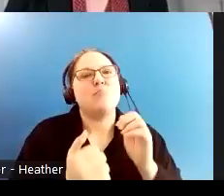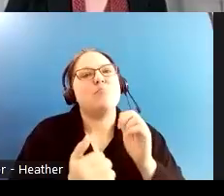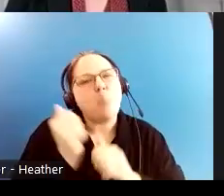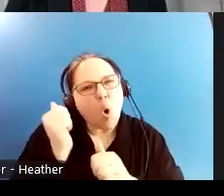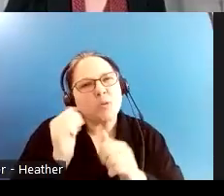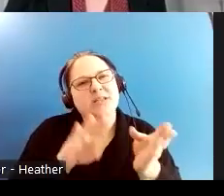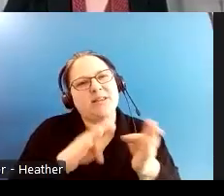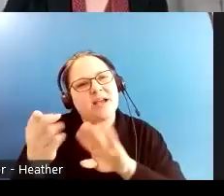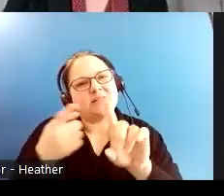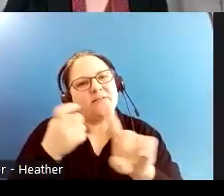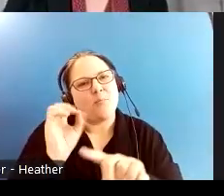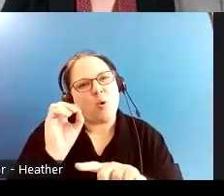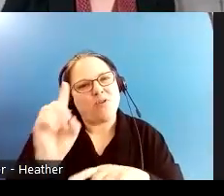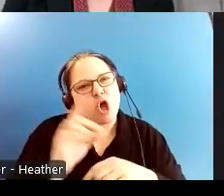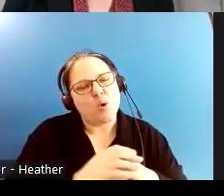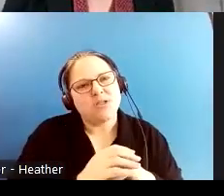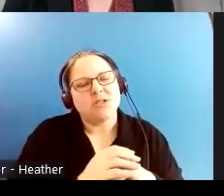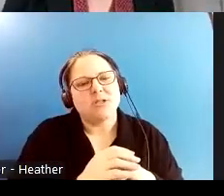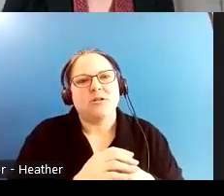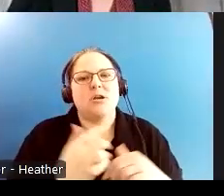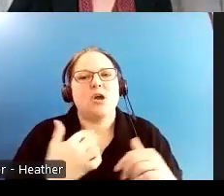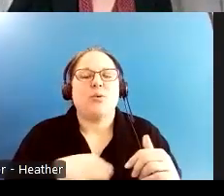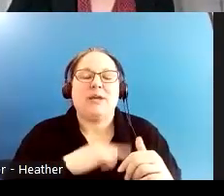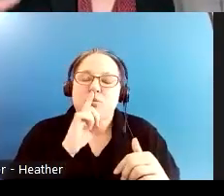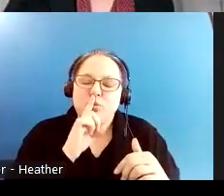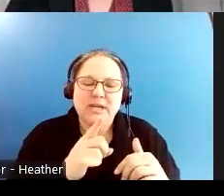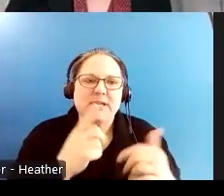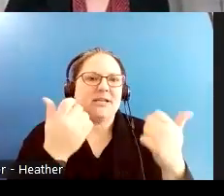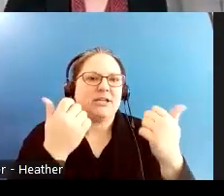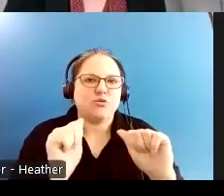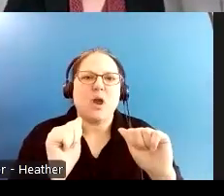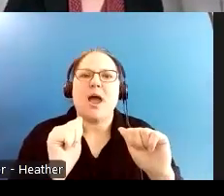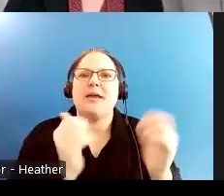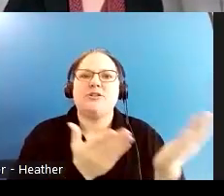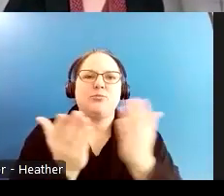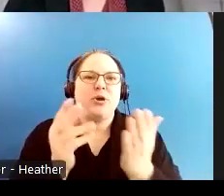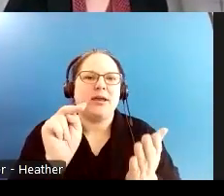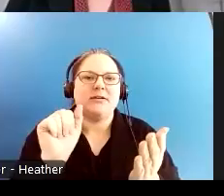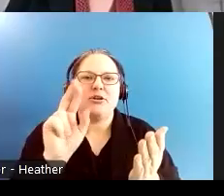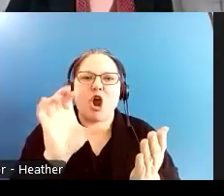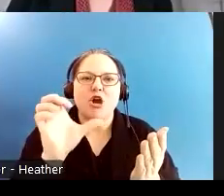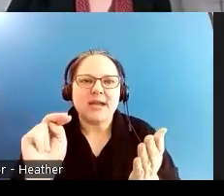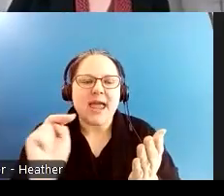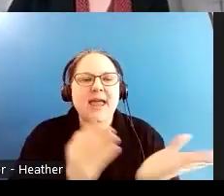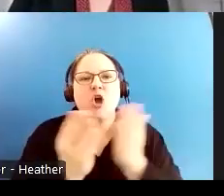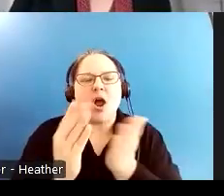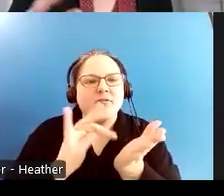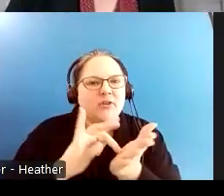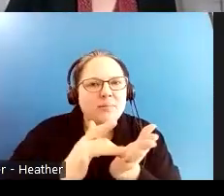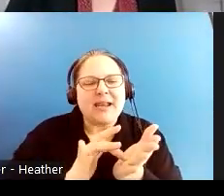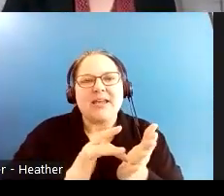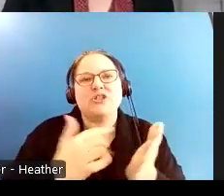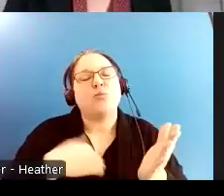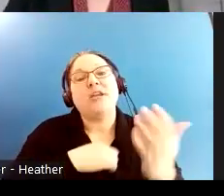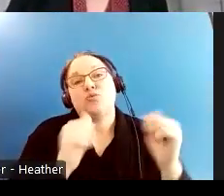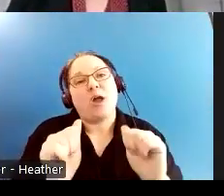so we really try to combat that with offering Narcan, offering medication for opioid use disorder. But unfortunately, that's not